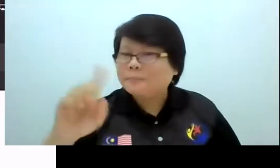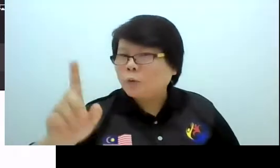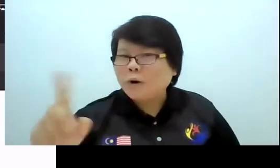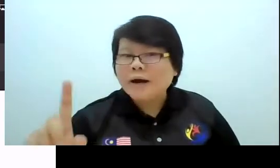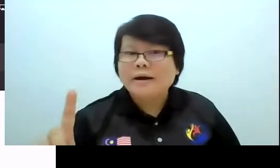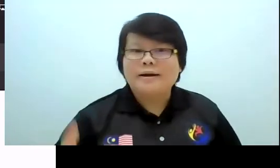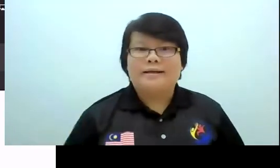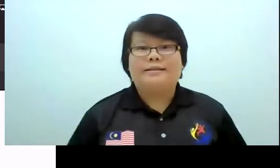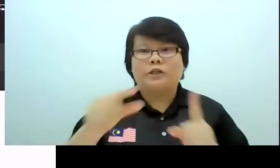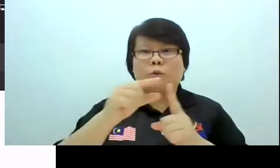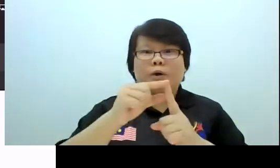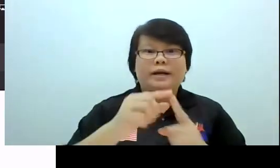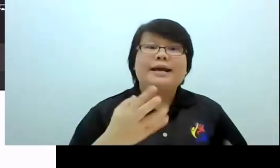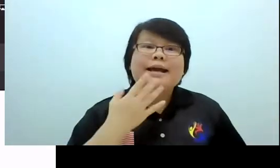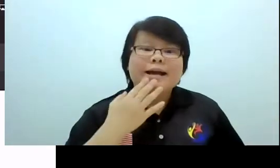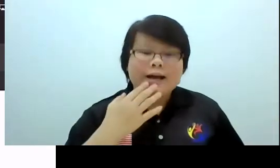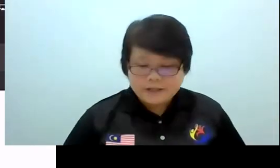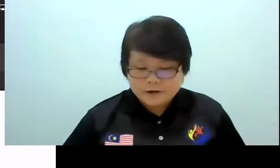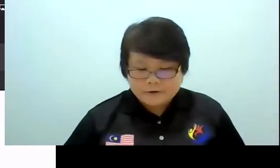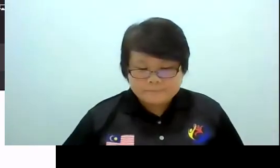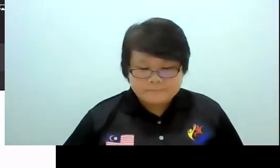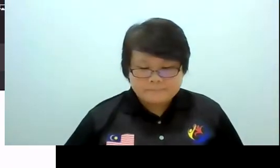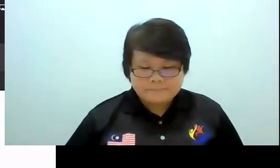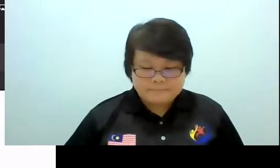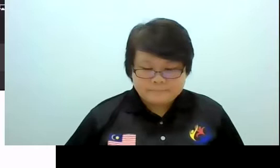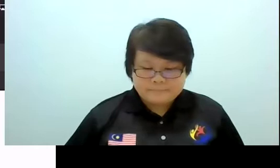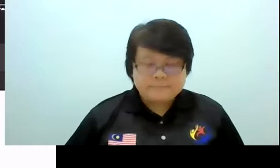color. Where is the word color?